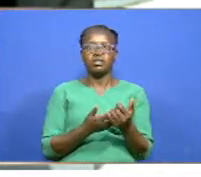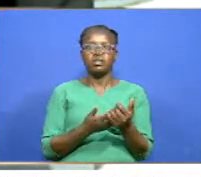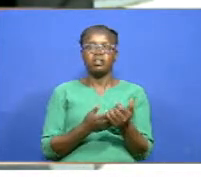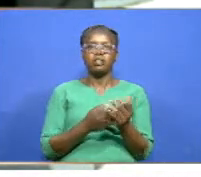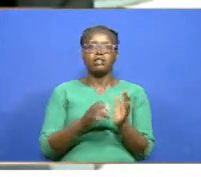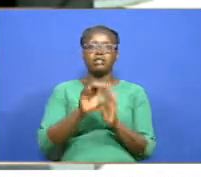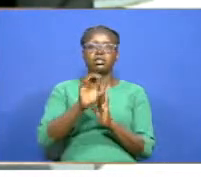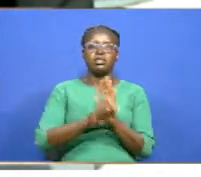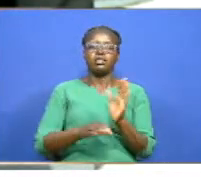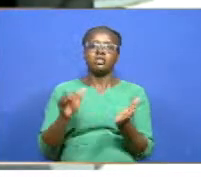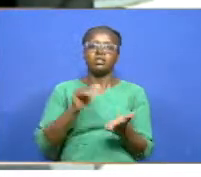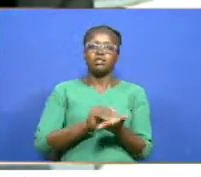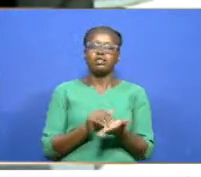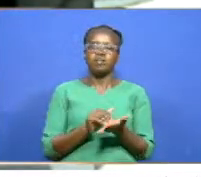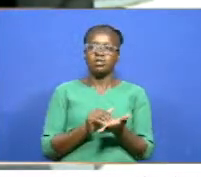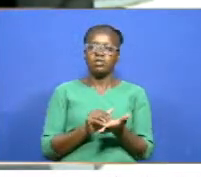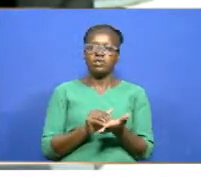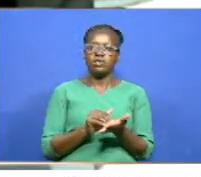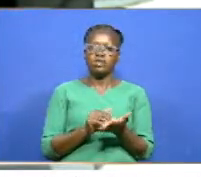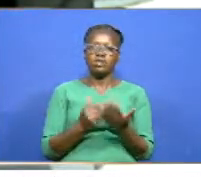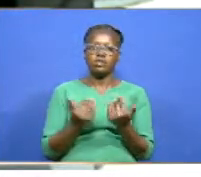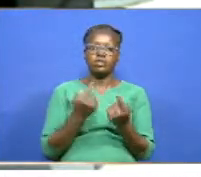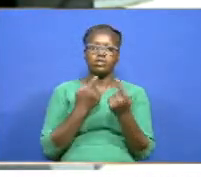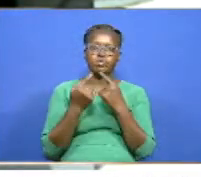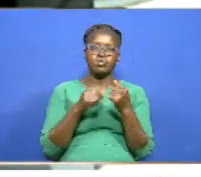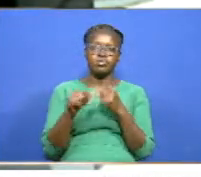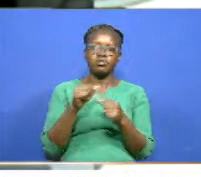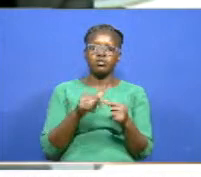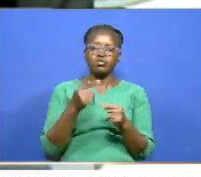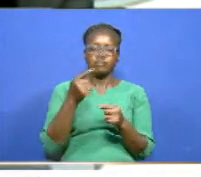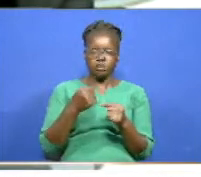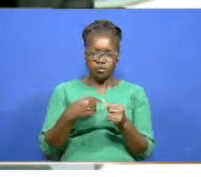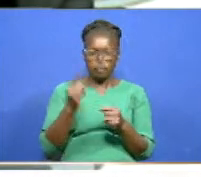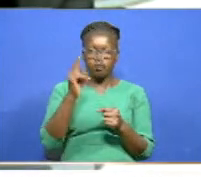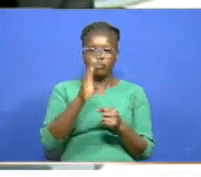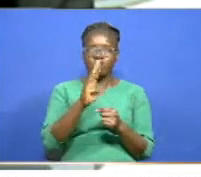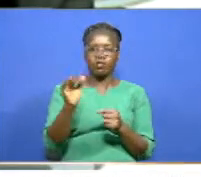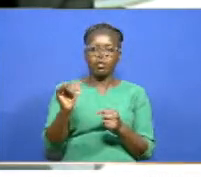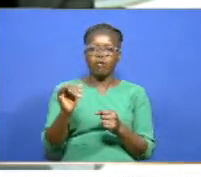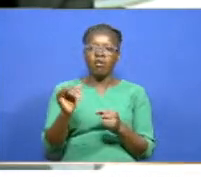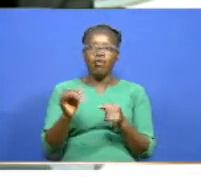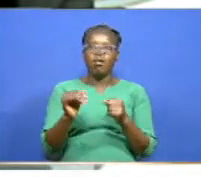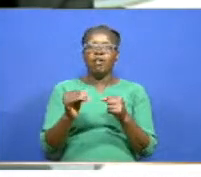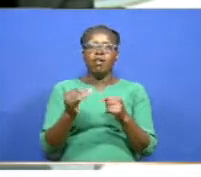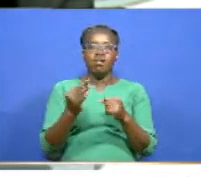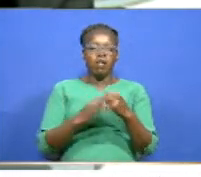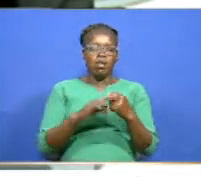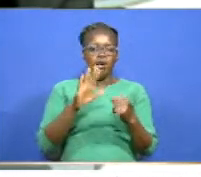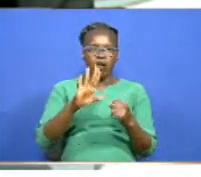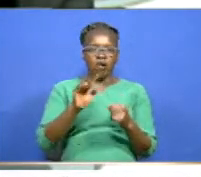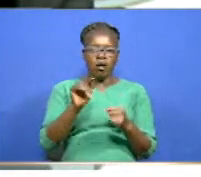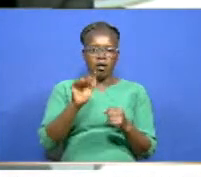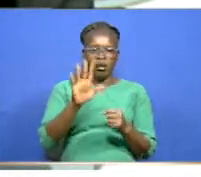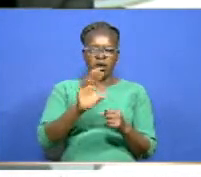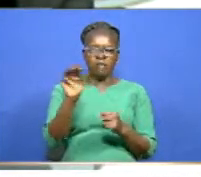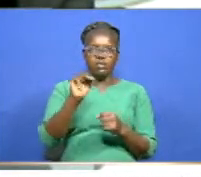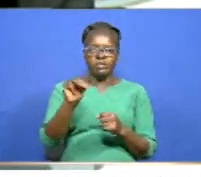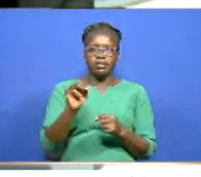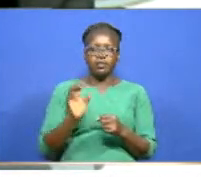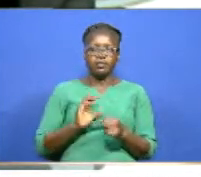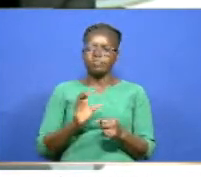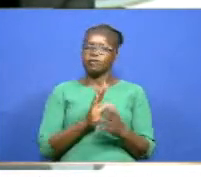reconstituted. See, and we are now talking about passing the BBI, we're talking about 84.5 million for commissioners. Is it the wrong